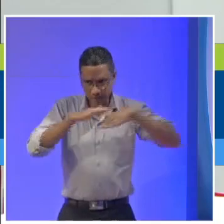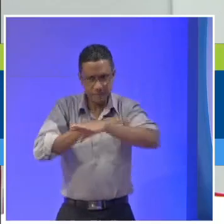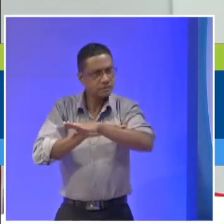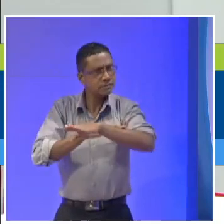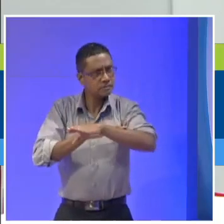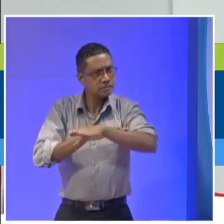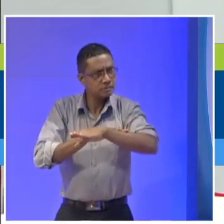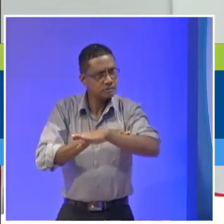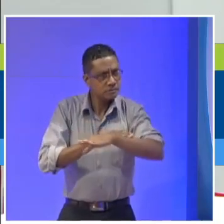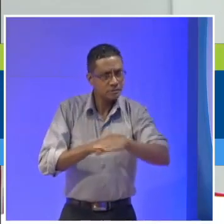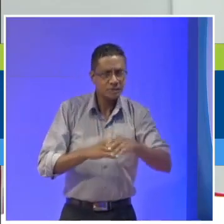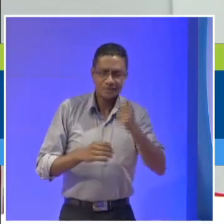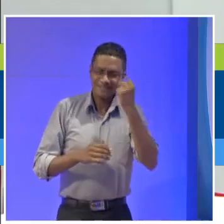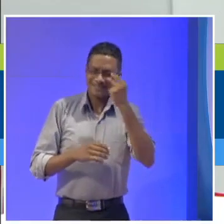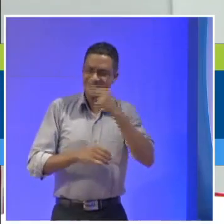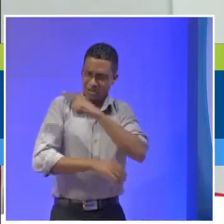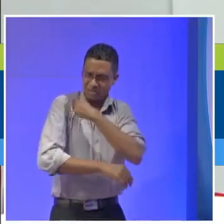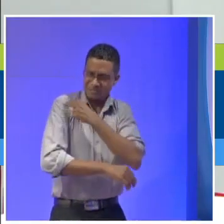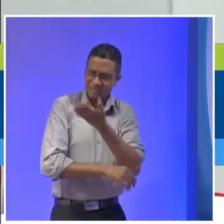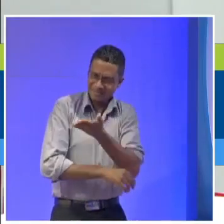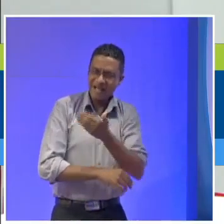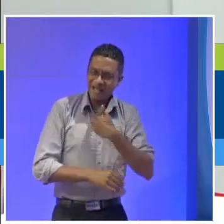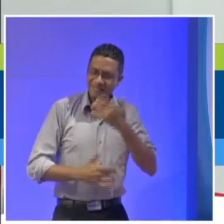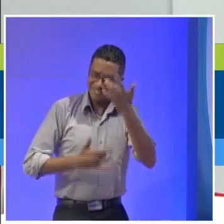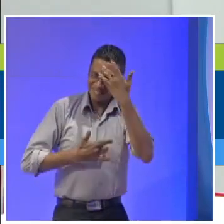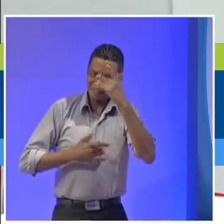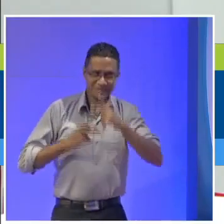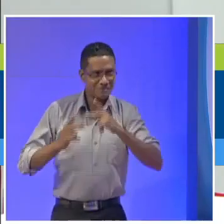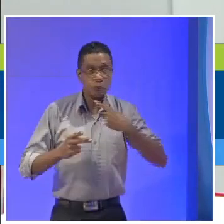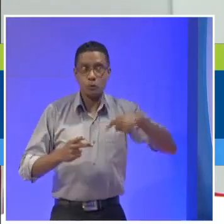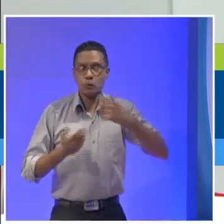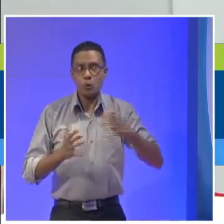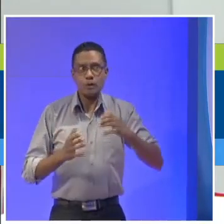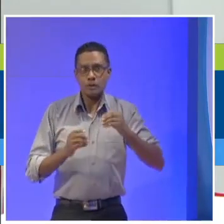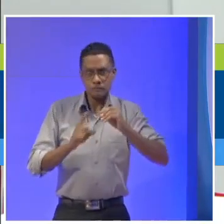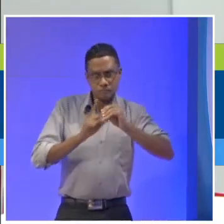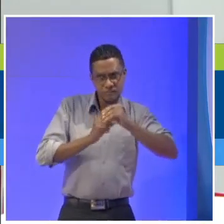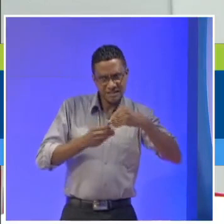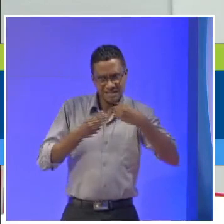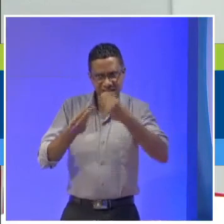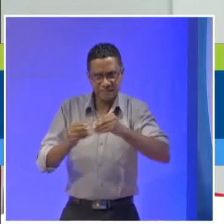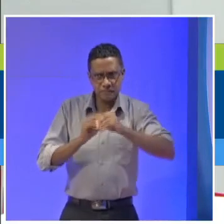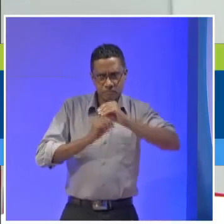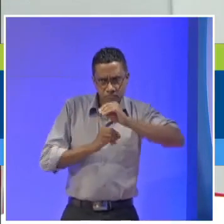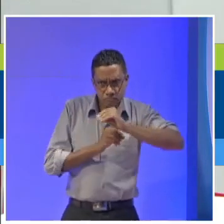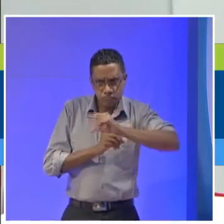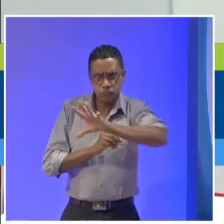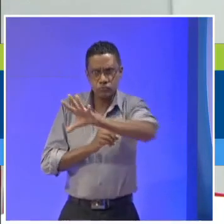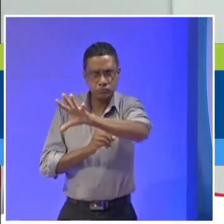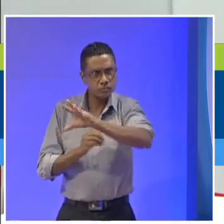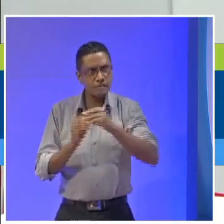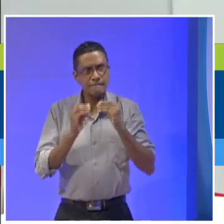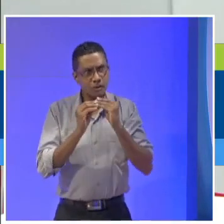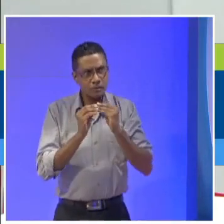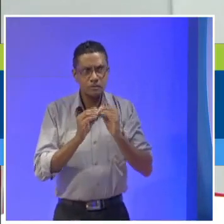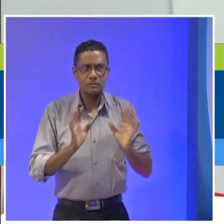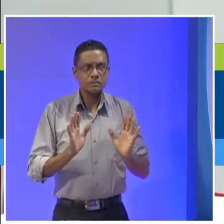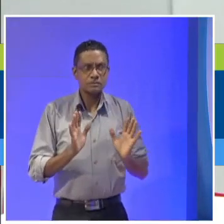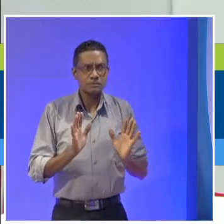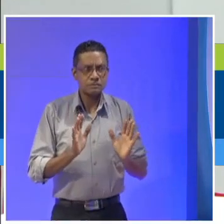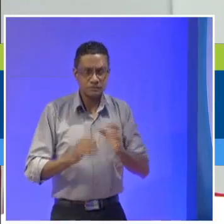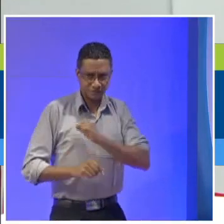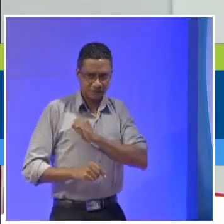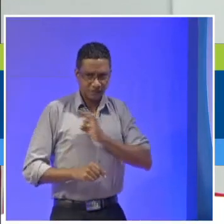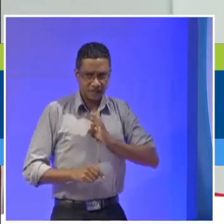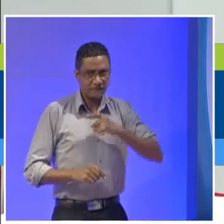you have ill people, of course. We don't want them to be exposed to anything else. And our staff as well have been very vigilant in terms of